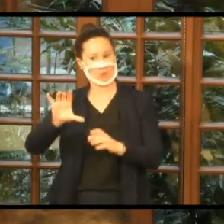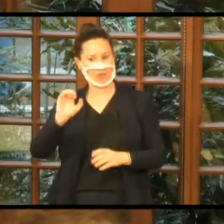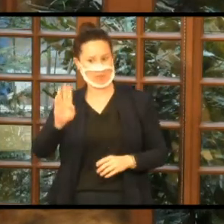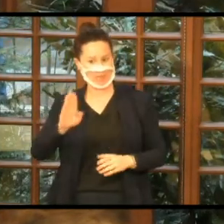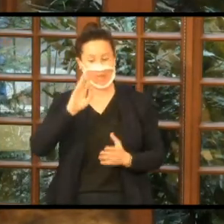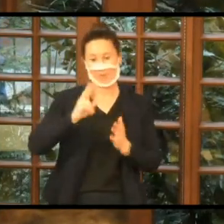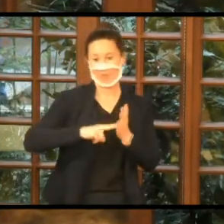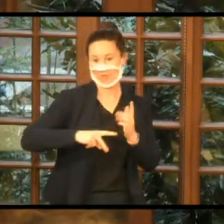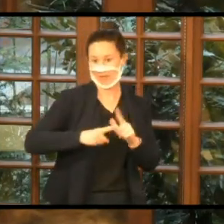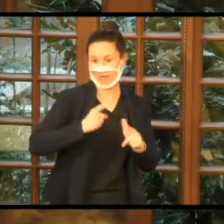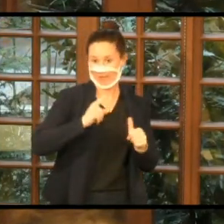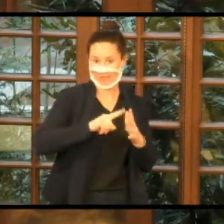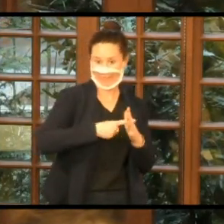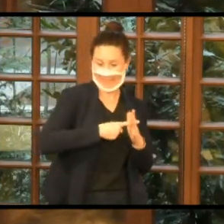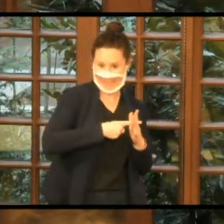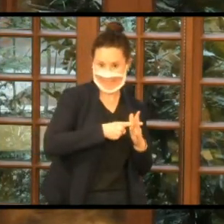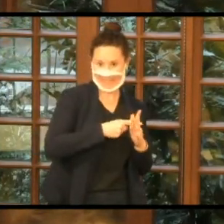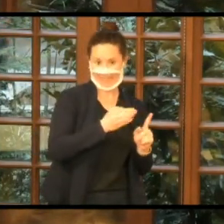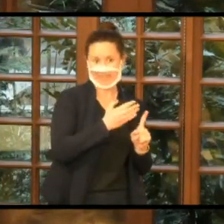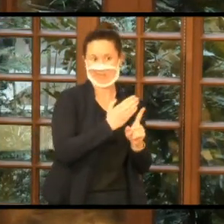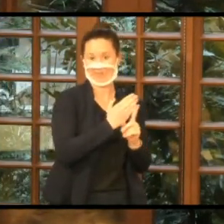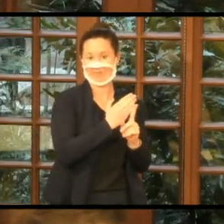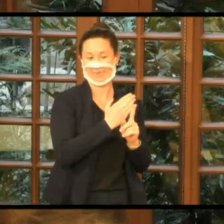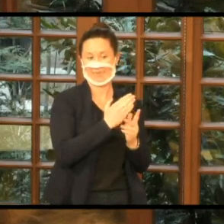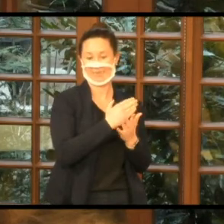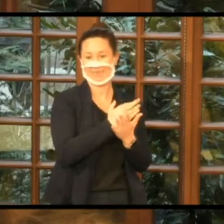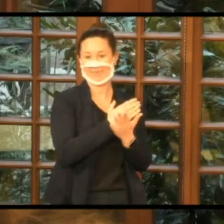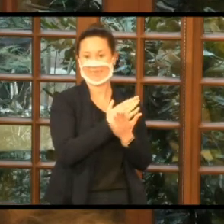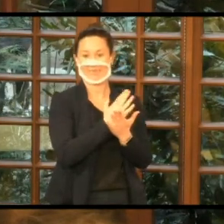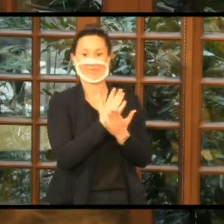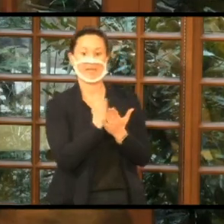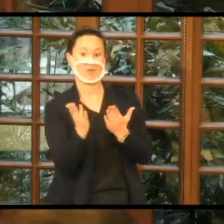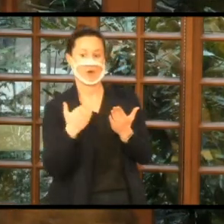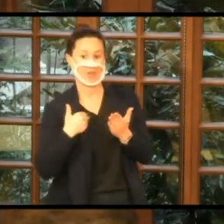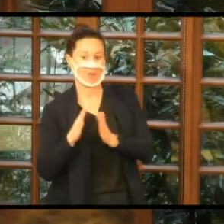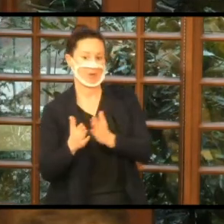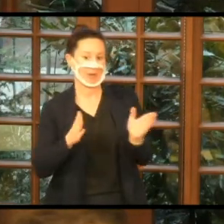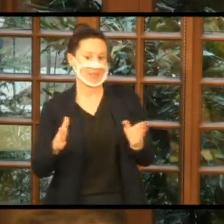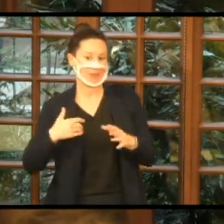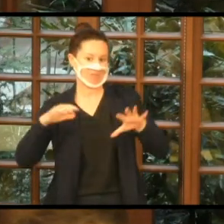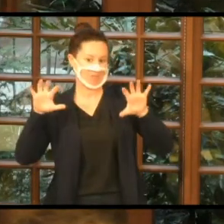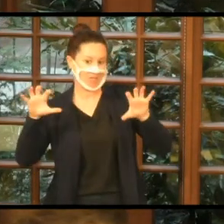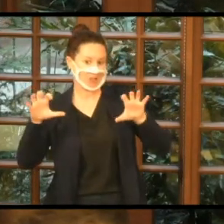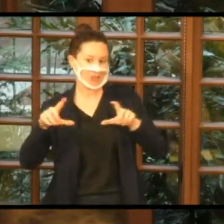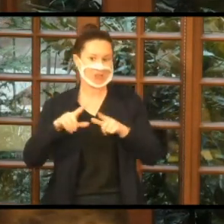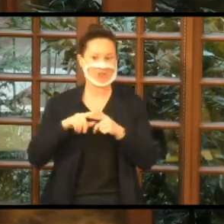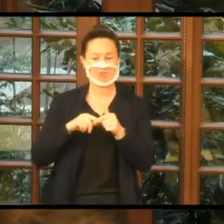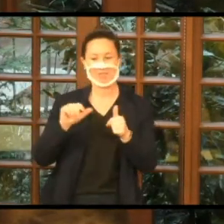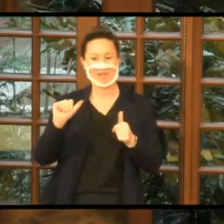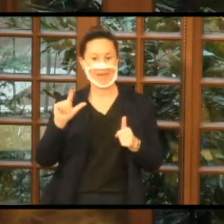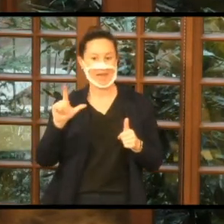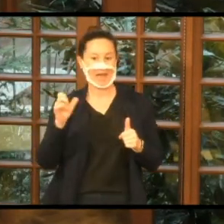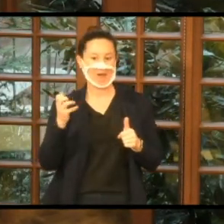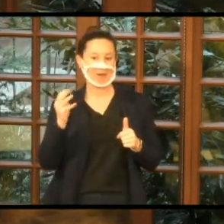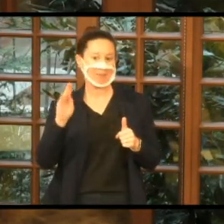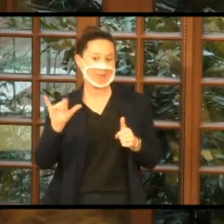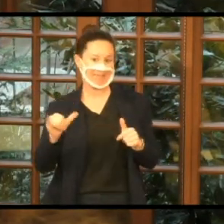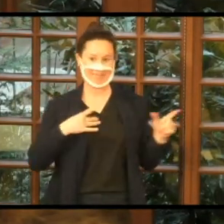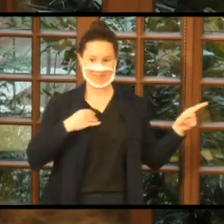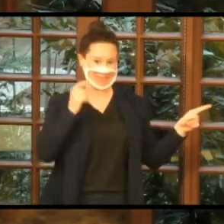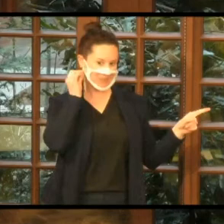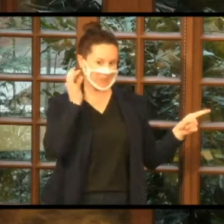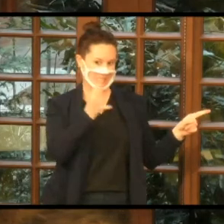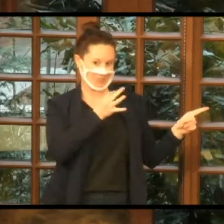gonna read from the beginning. Later on, there are gonna be monsters and alchemy. I have my new alchemy earrings,